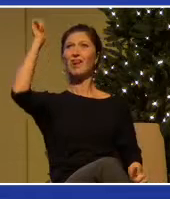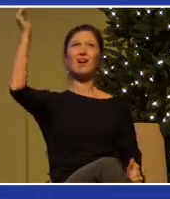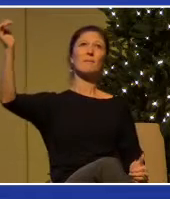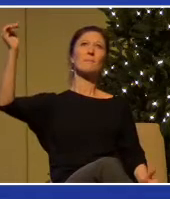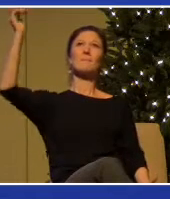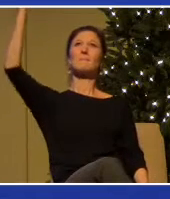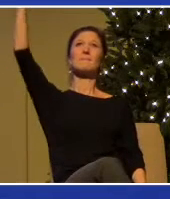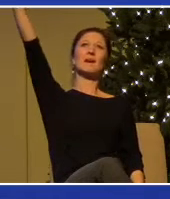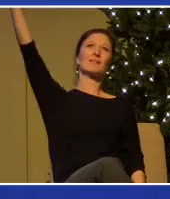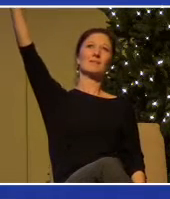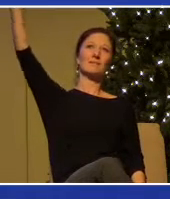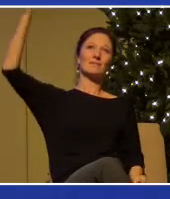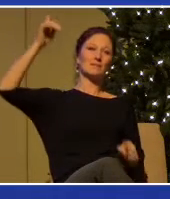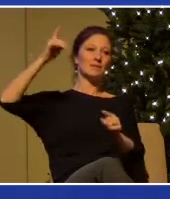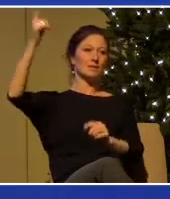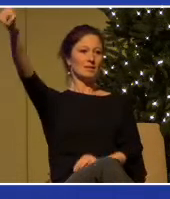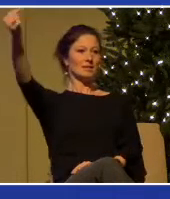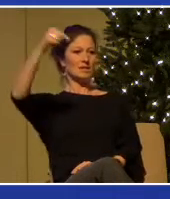comes to earth